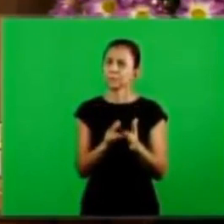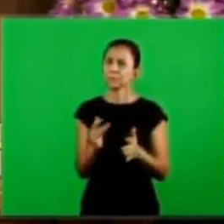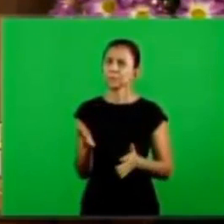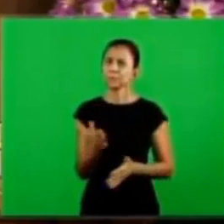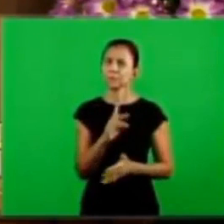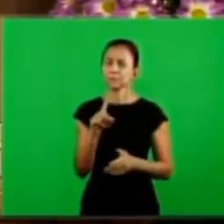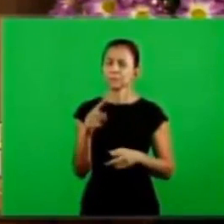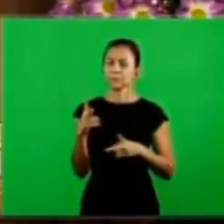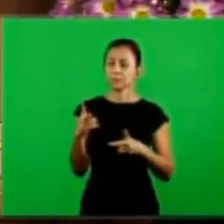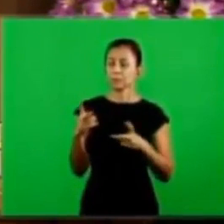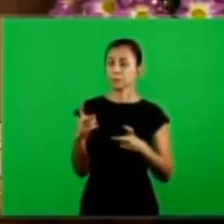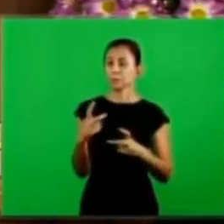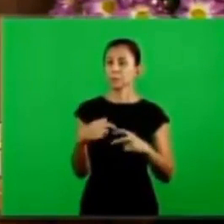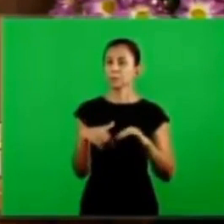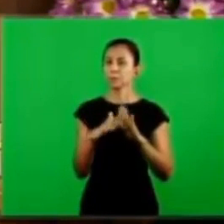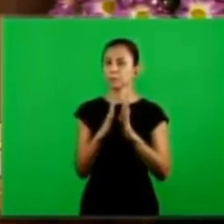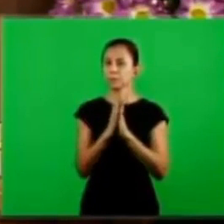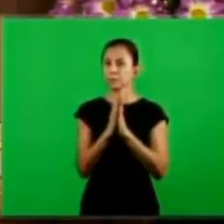that,